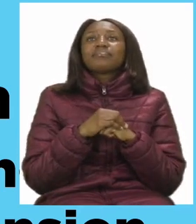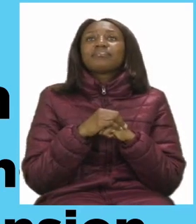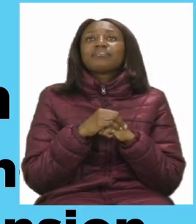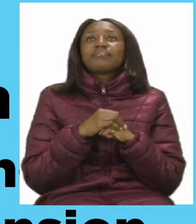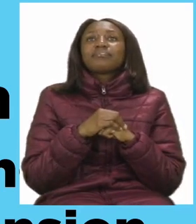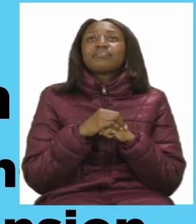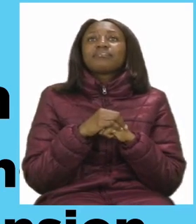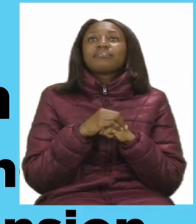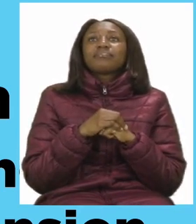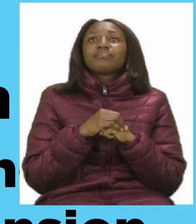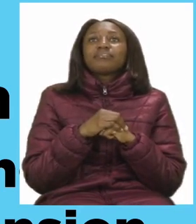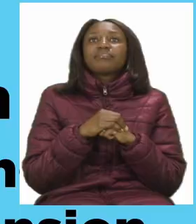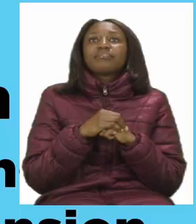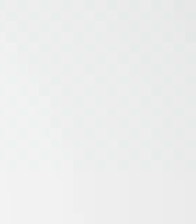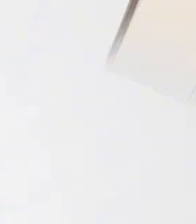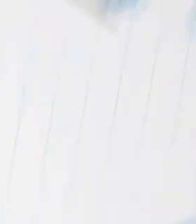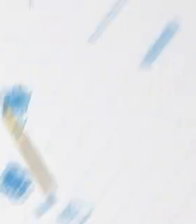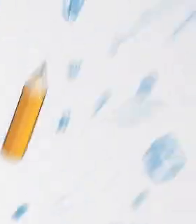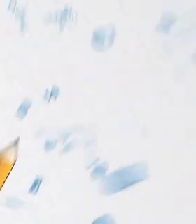time.